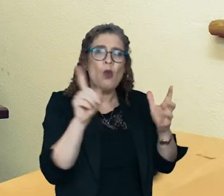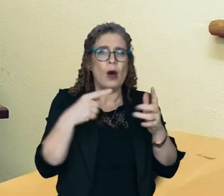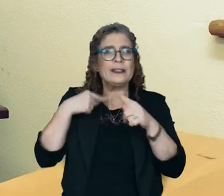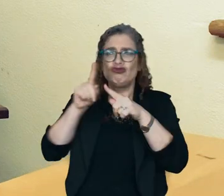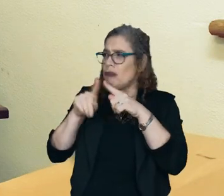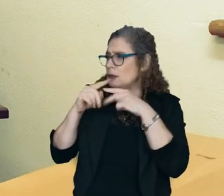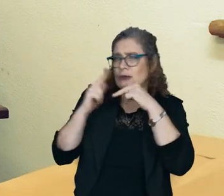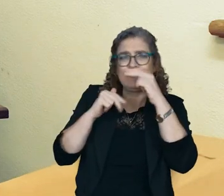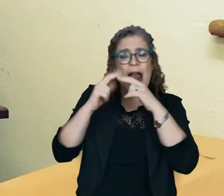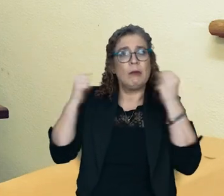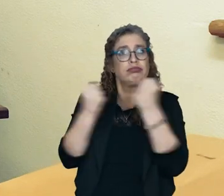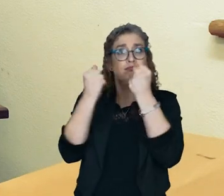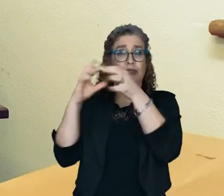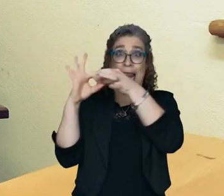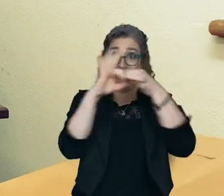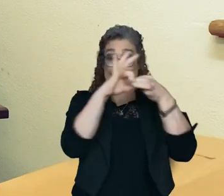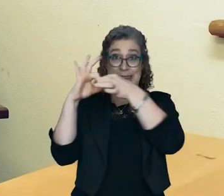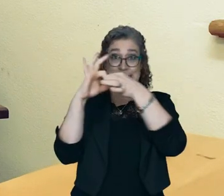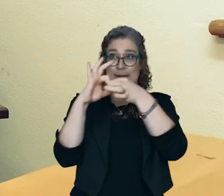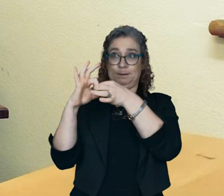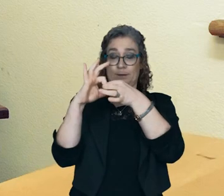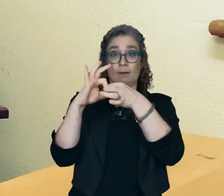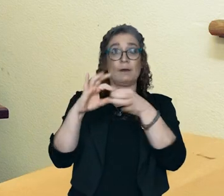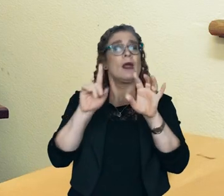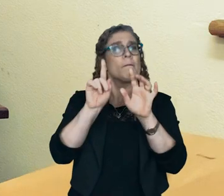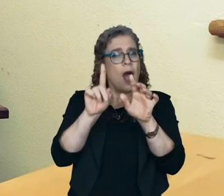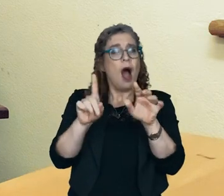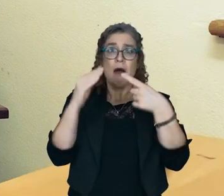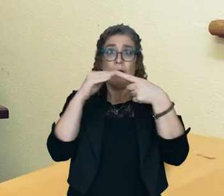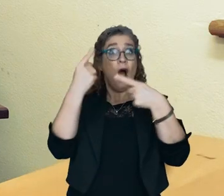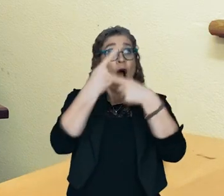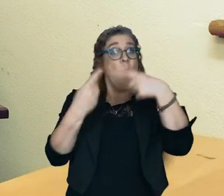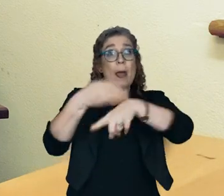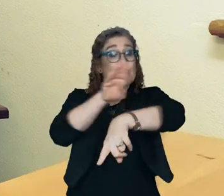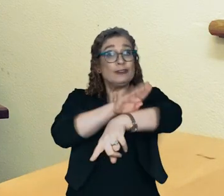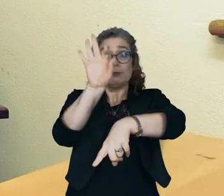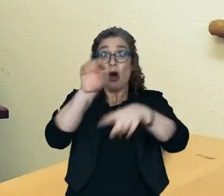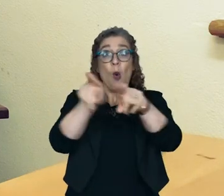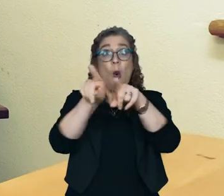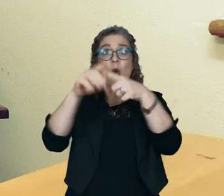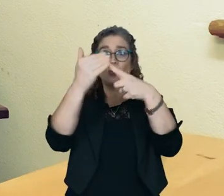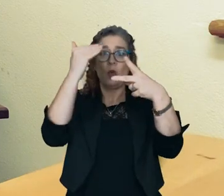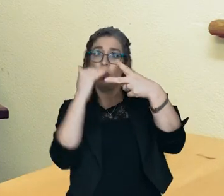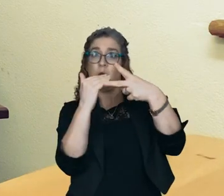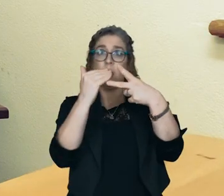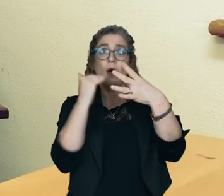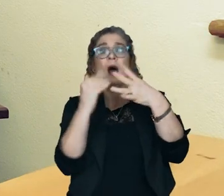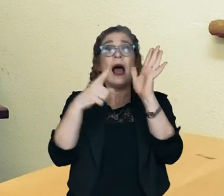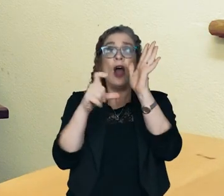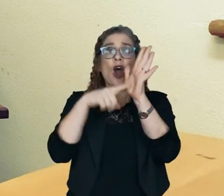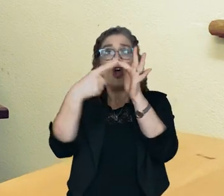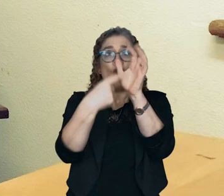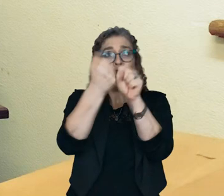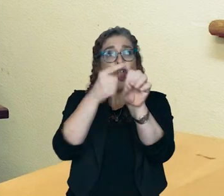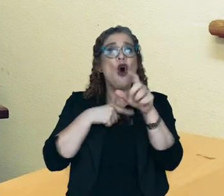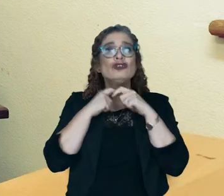and deepen our links together. However, also what we've tried to do is to get clergy and laity to come together as